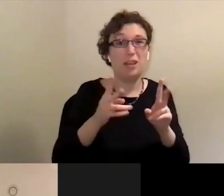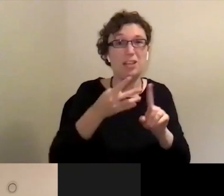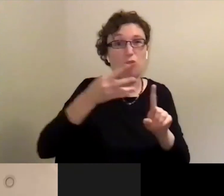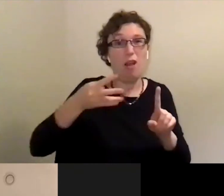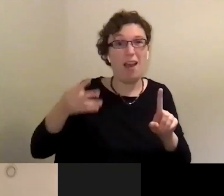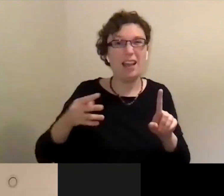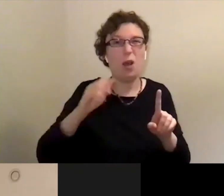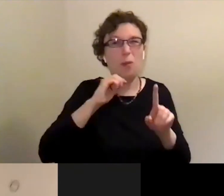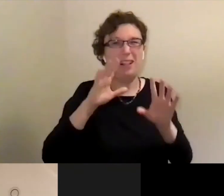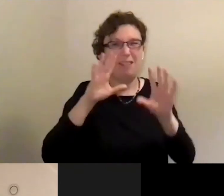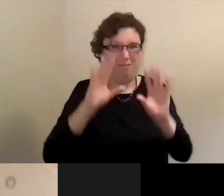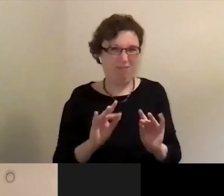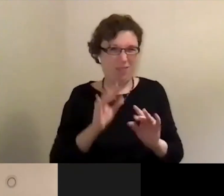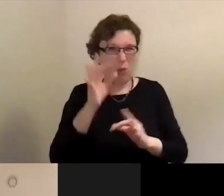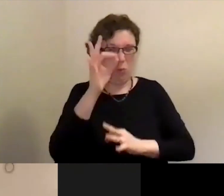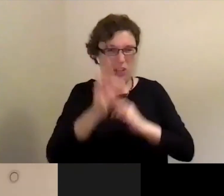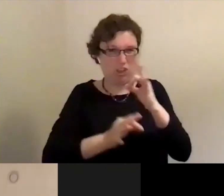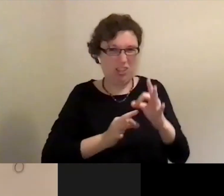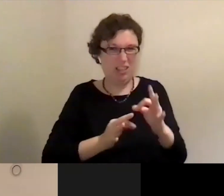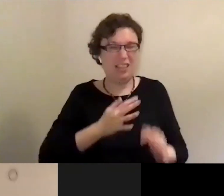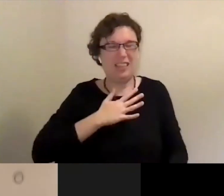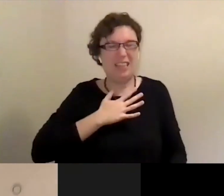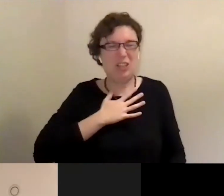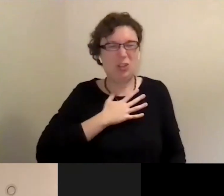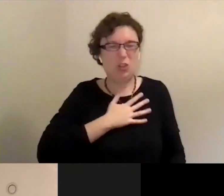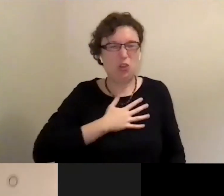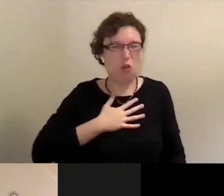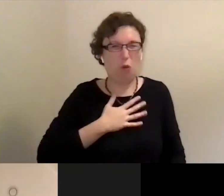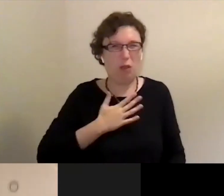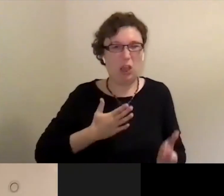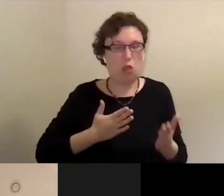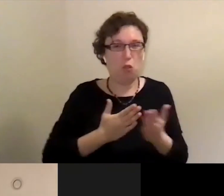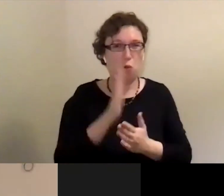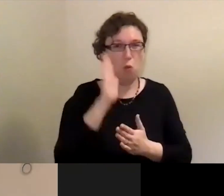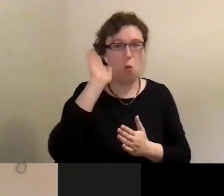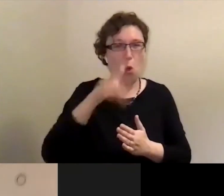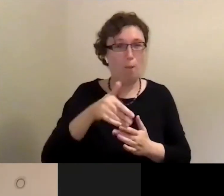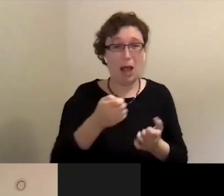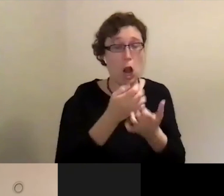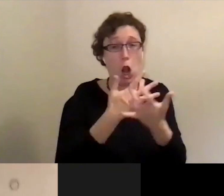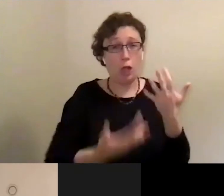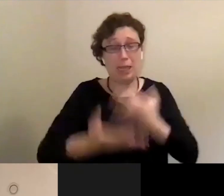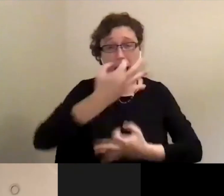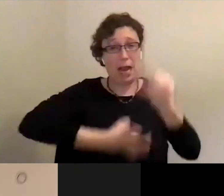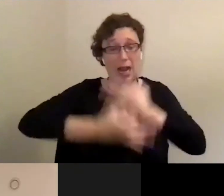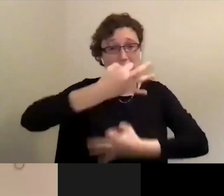feel bad for not getting through them all, but there were so many questions, and I think that just goes to show,